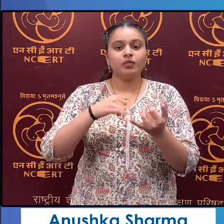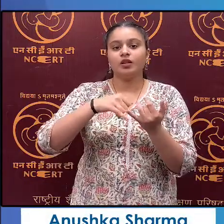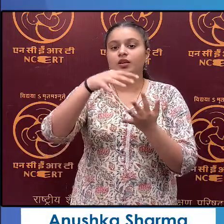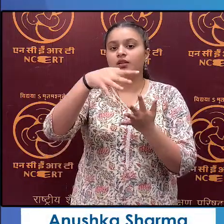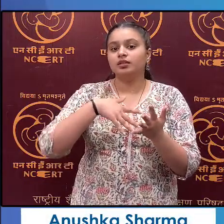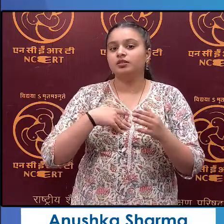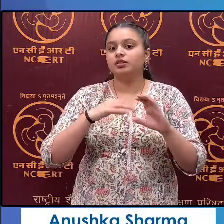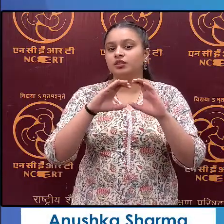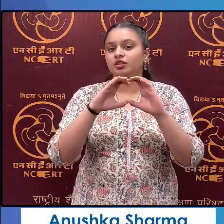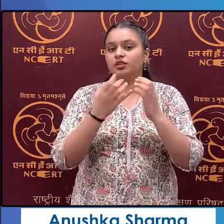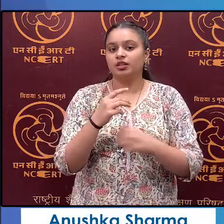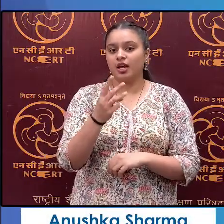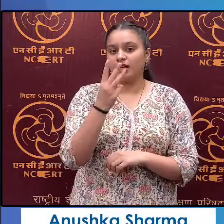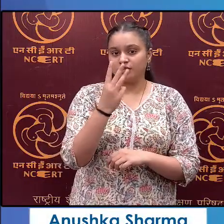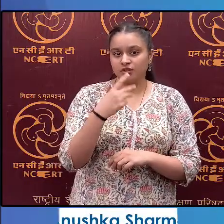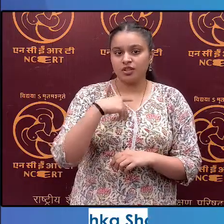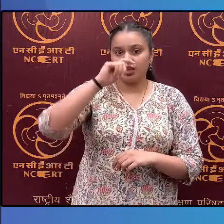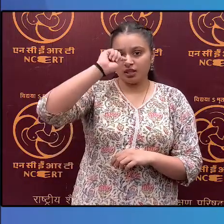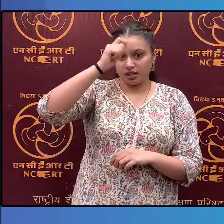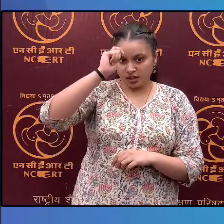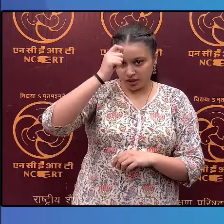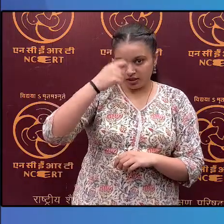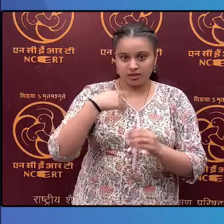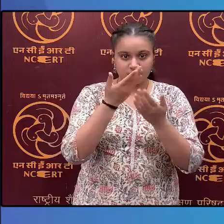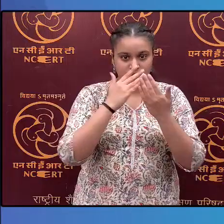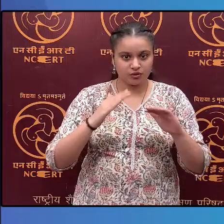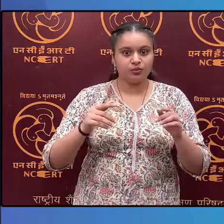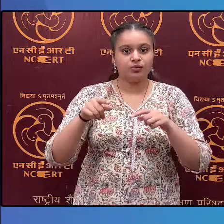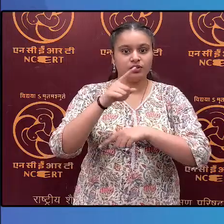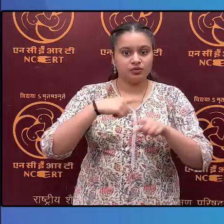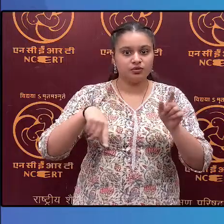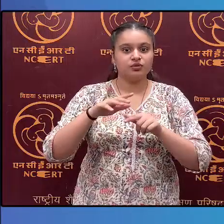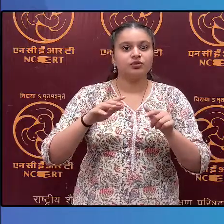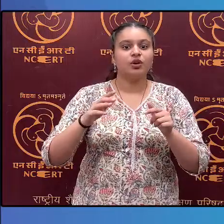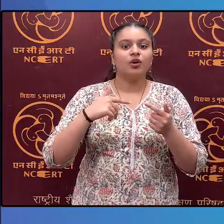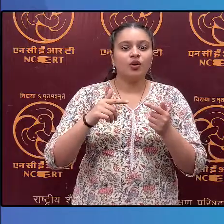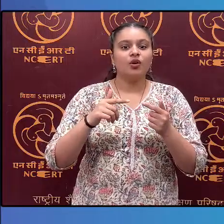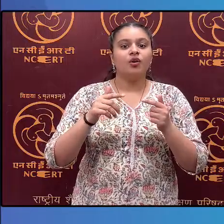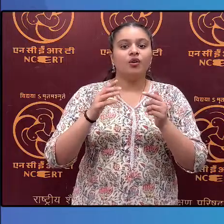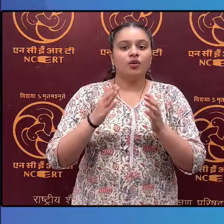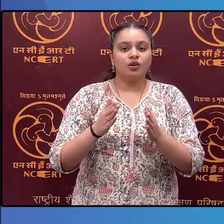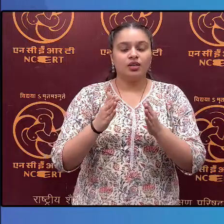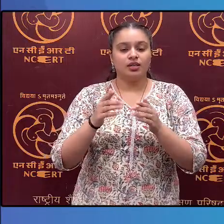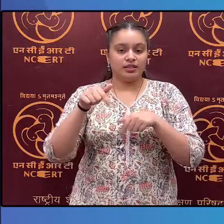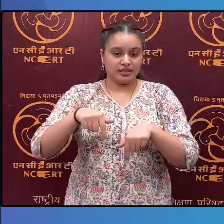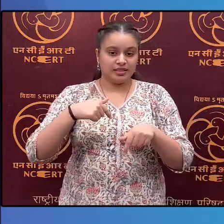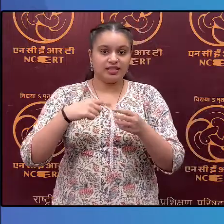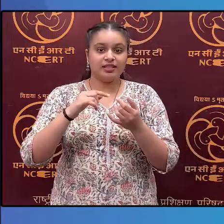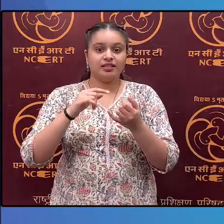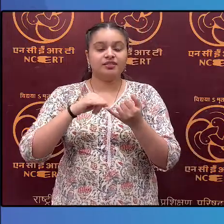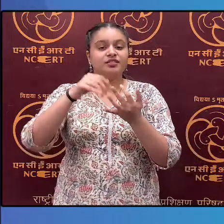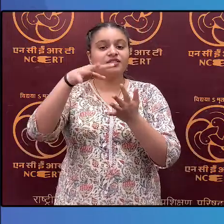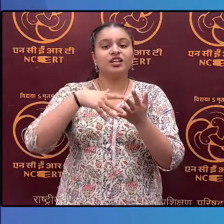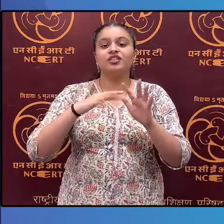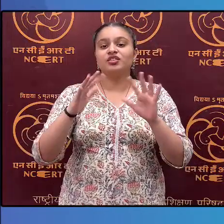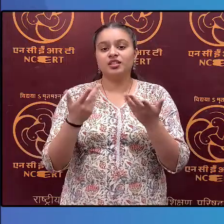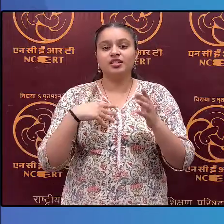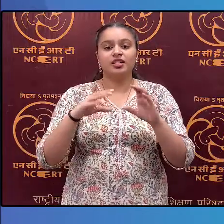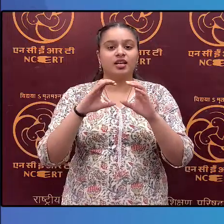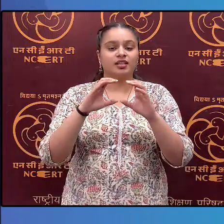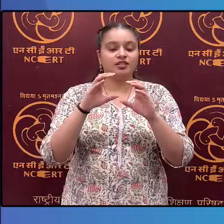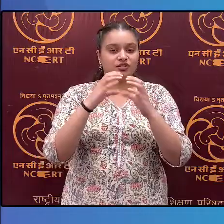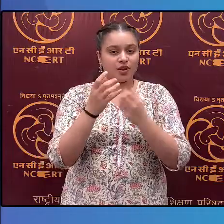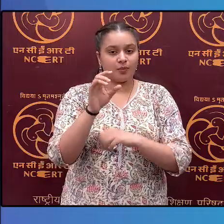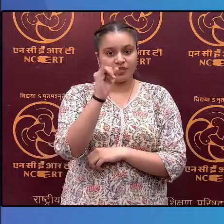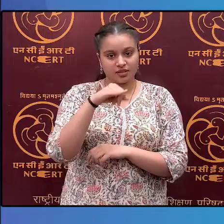3rd standard English student, and the topic that we are going to discuss today in this specific session is chapter 6, paper